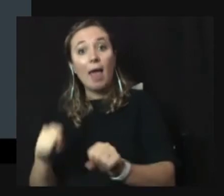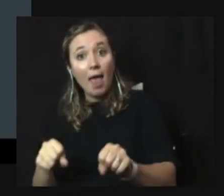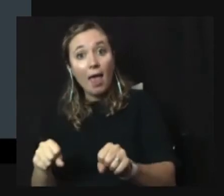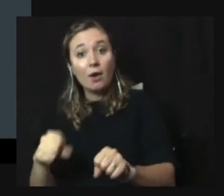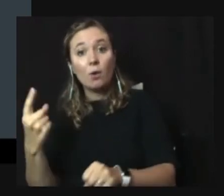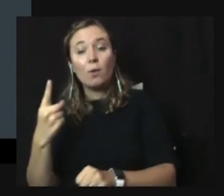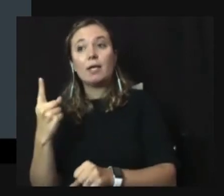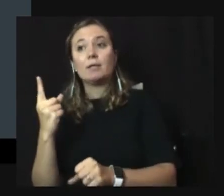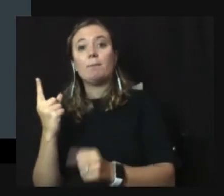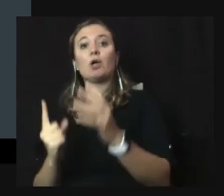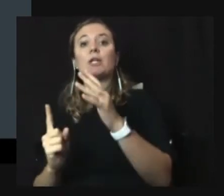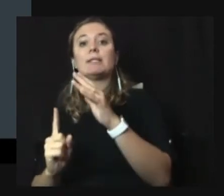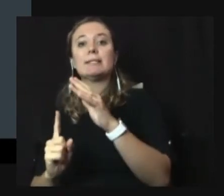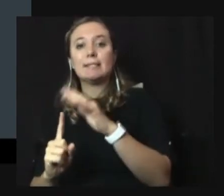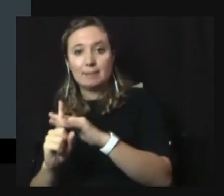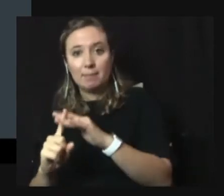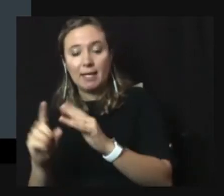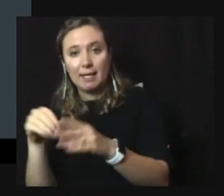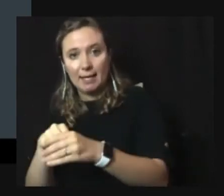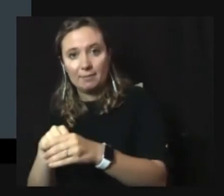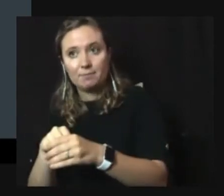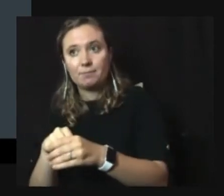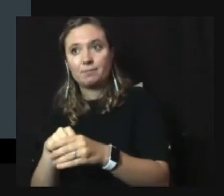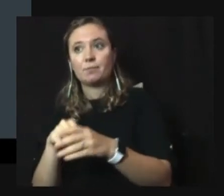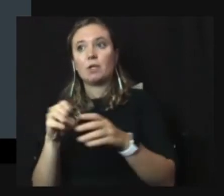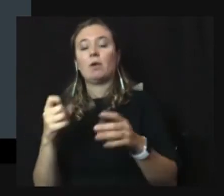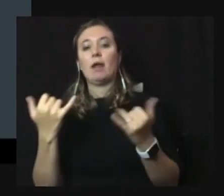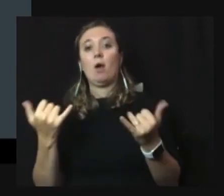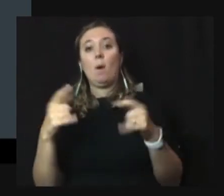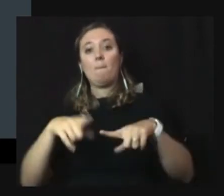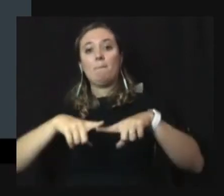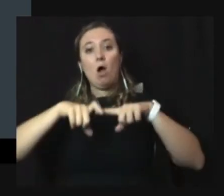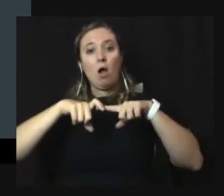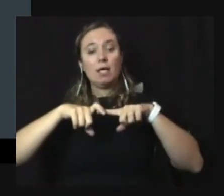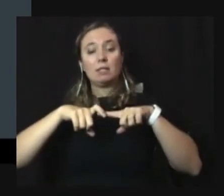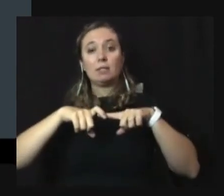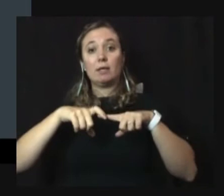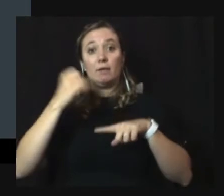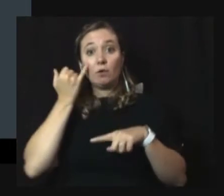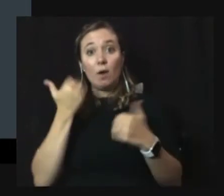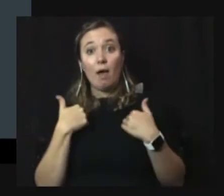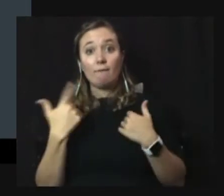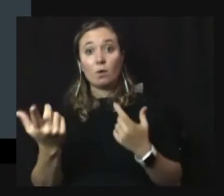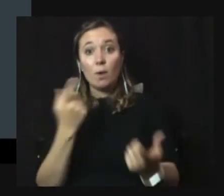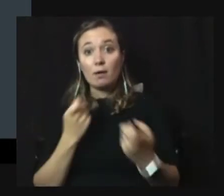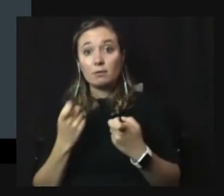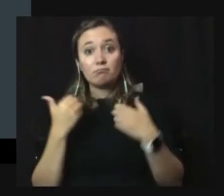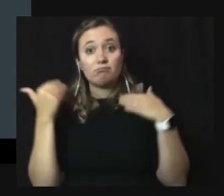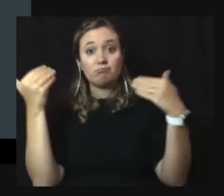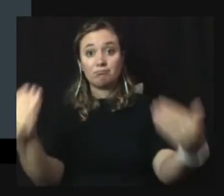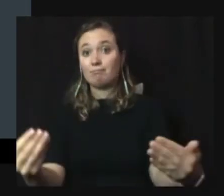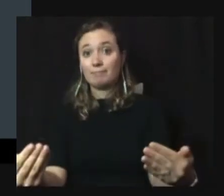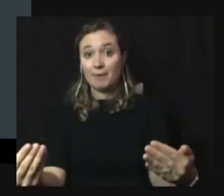Okay, I'm going to pause here, and if you have any questions, please feel free to ask me.